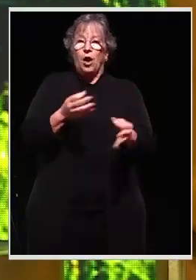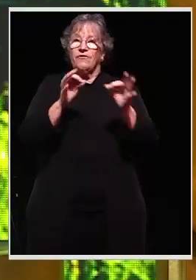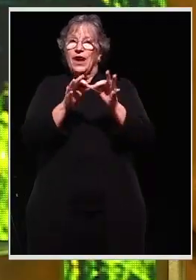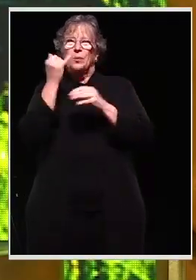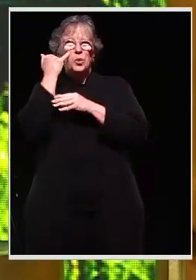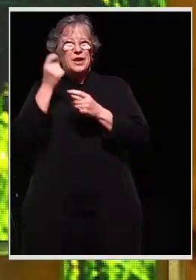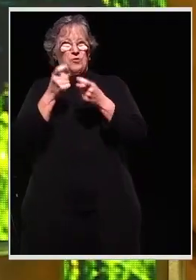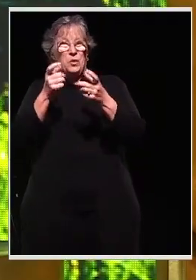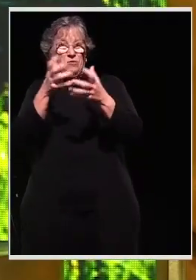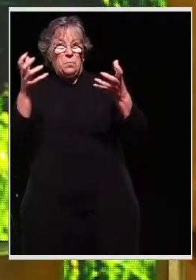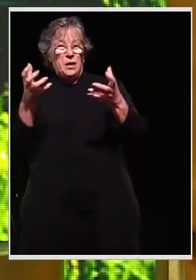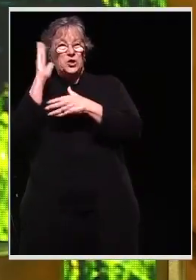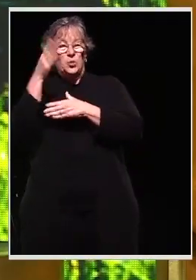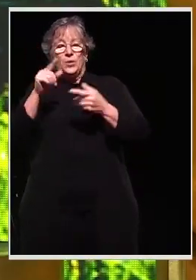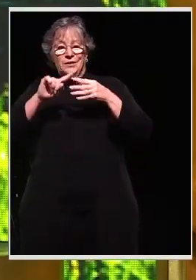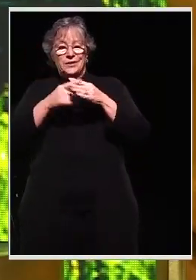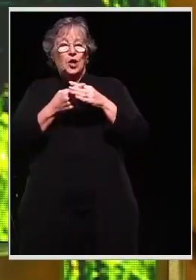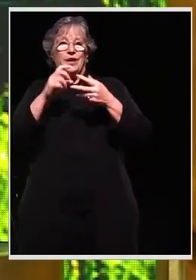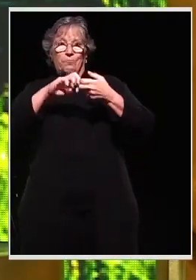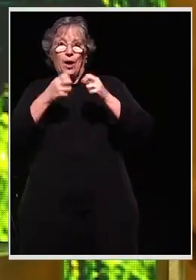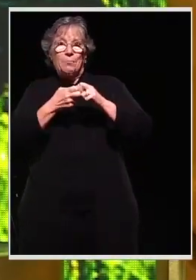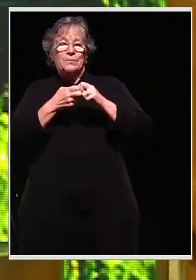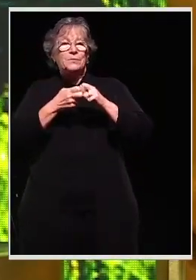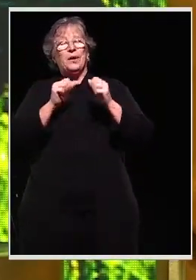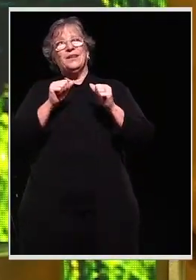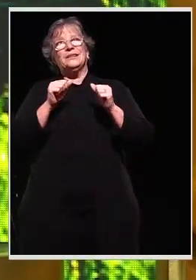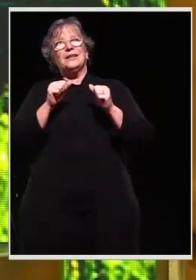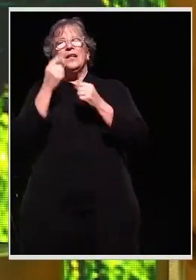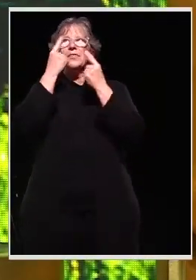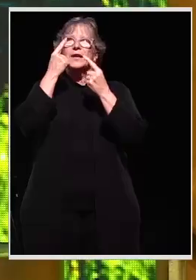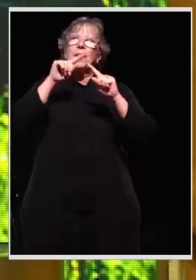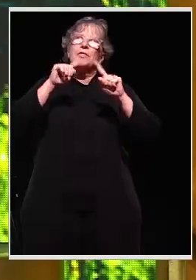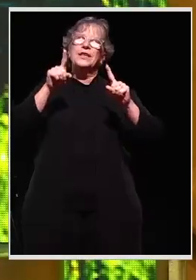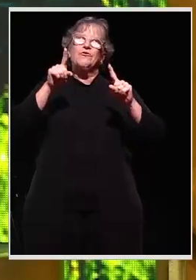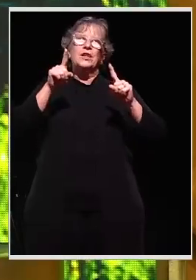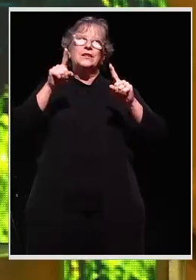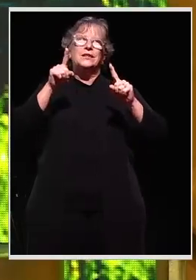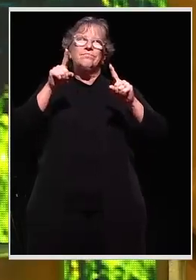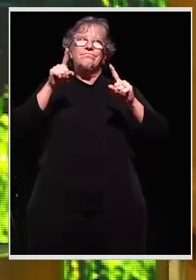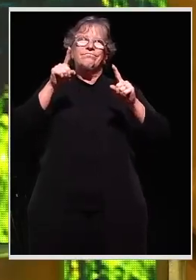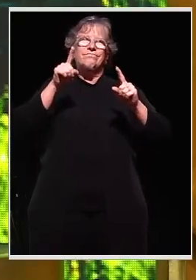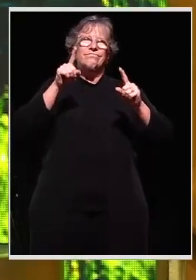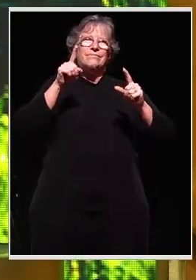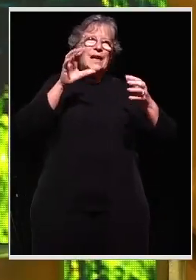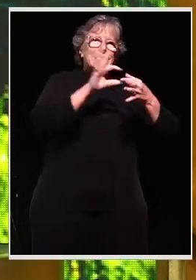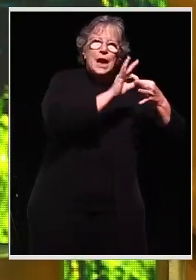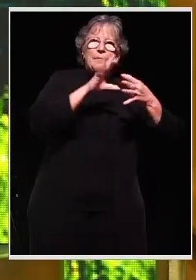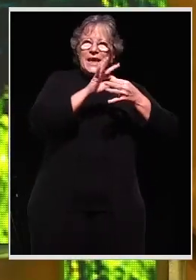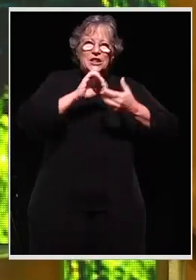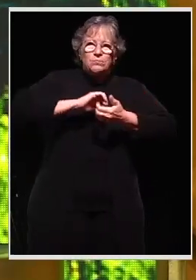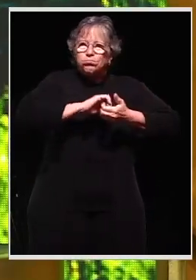to have problems, but you can get part of the way there. So thinking about what are the different combinations of these, there's software that's being developed to